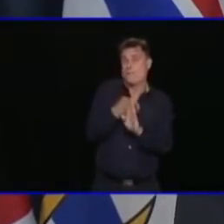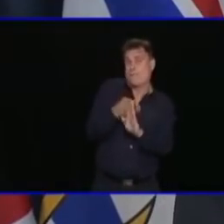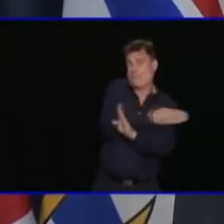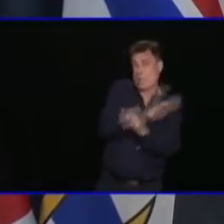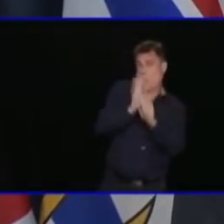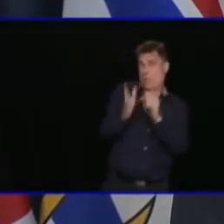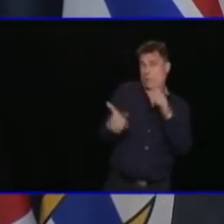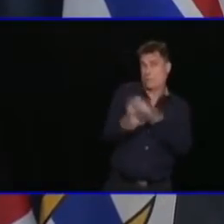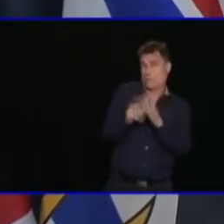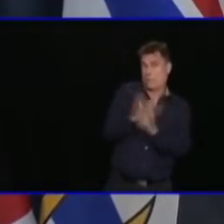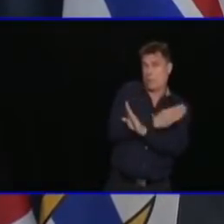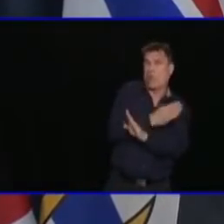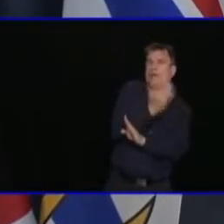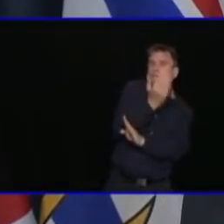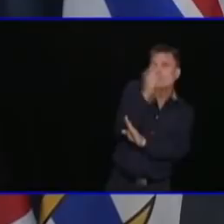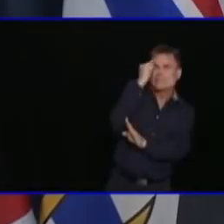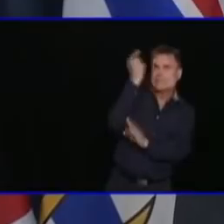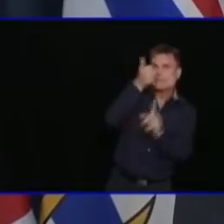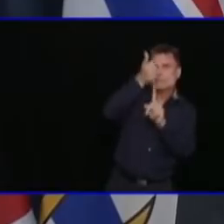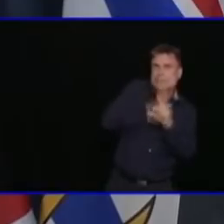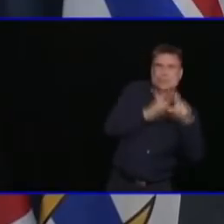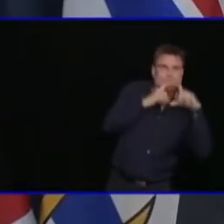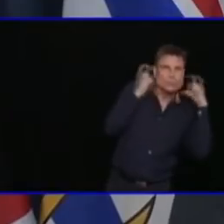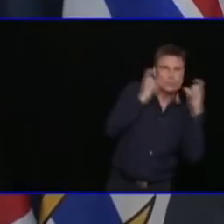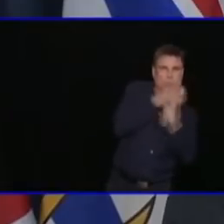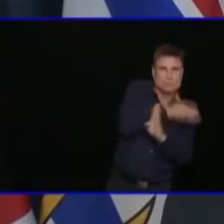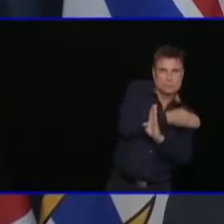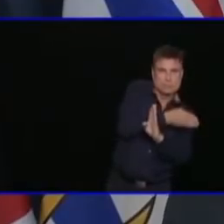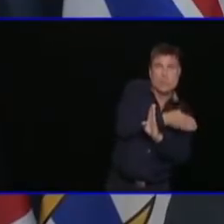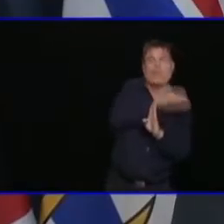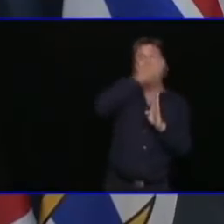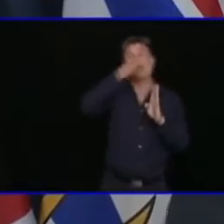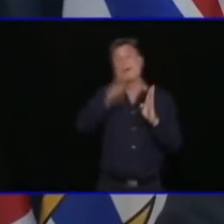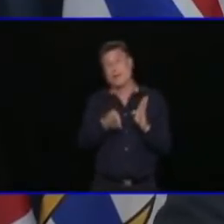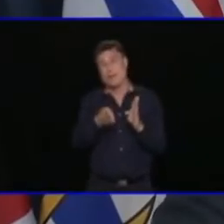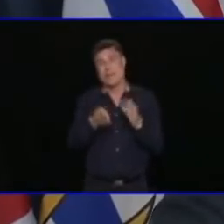and recent analysis is between 20 cents and 65 cents. That's